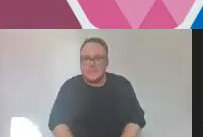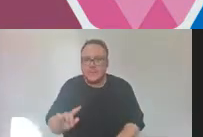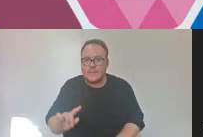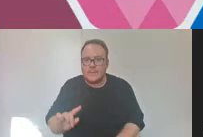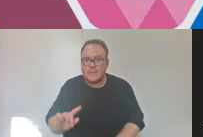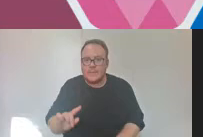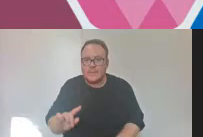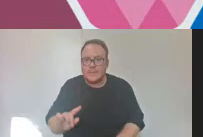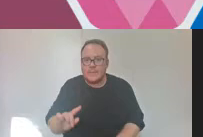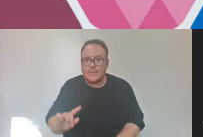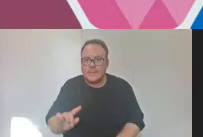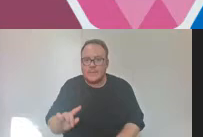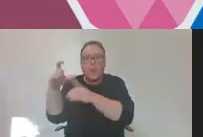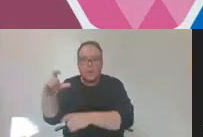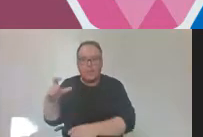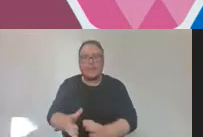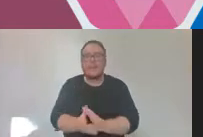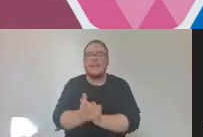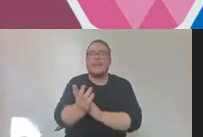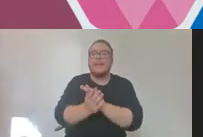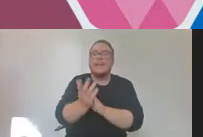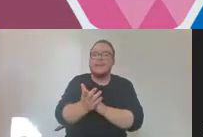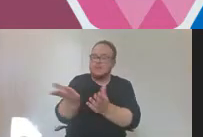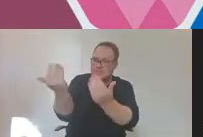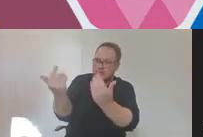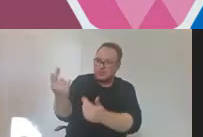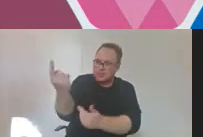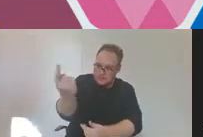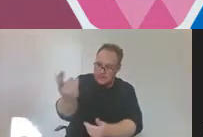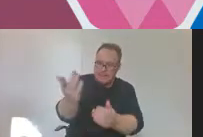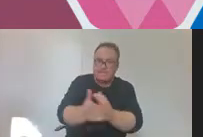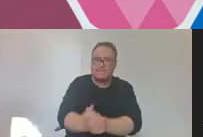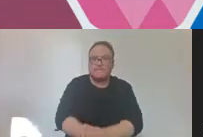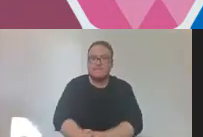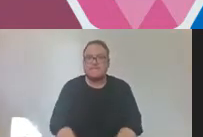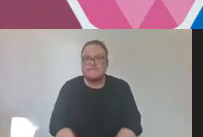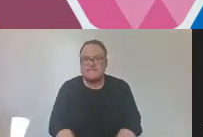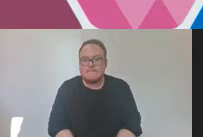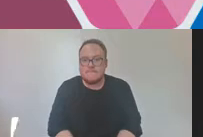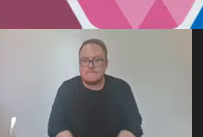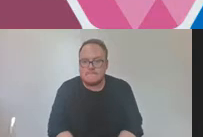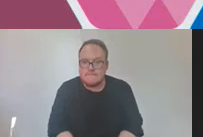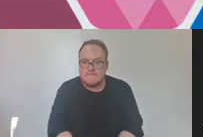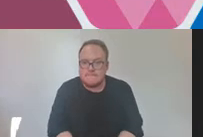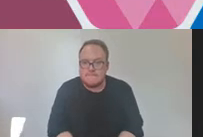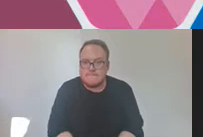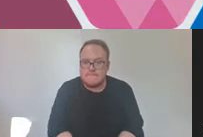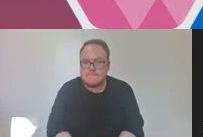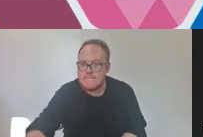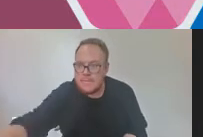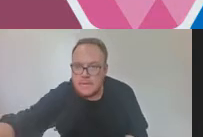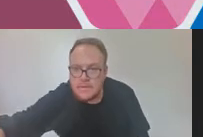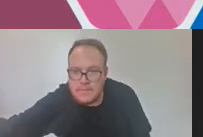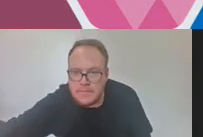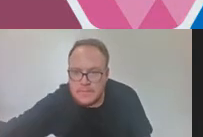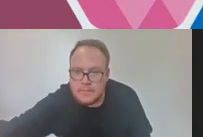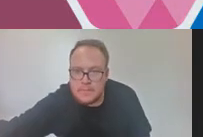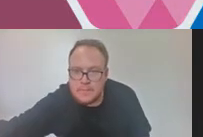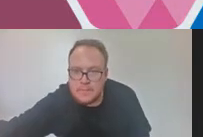and again, if you could just introduce yourself and say where you're from. Thank you. Good afternoon. Thank you,